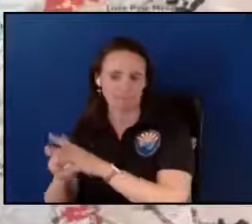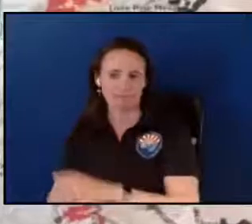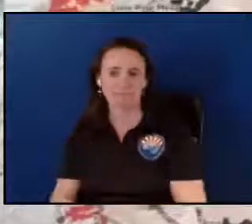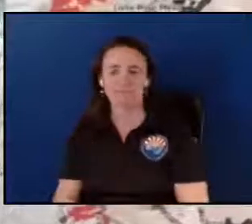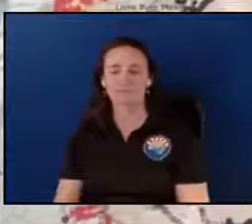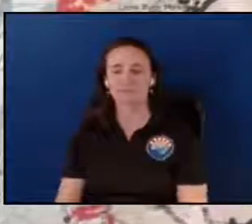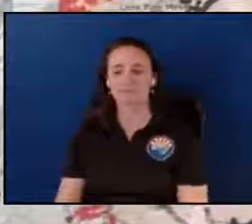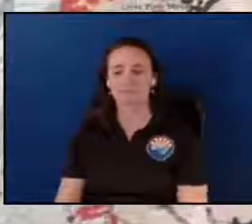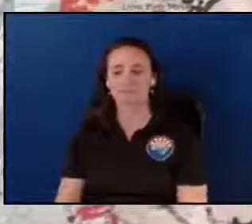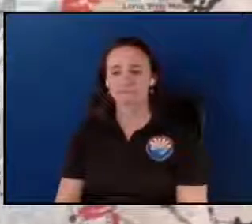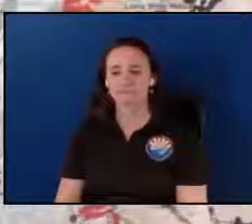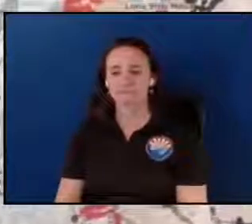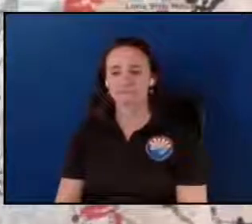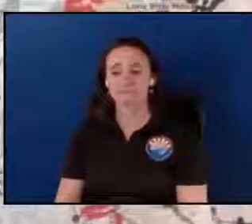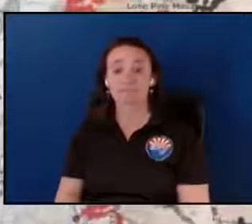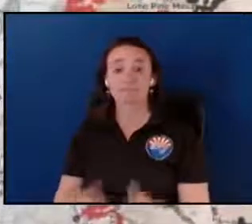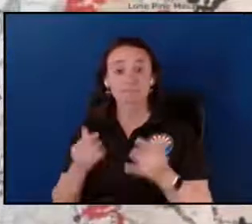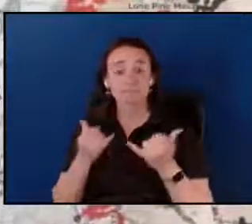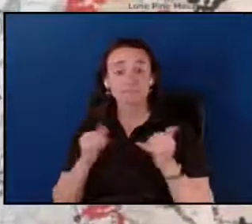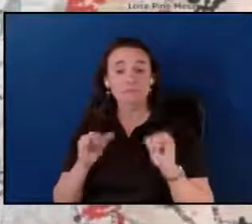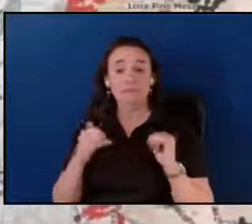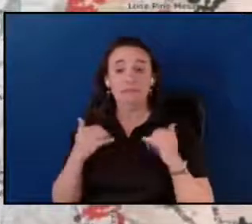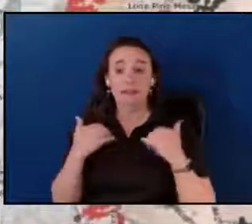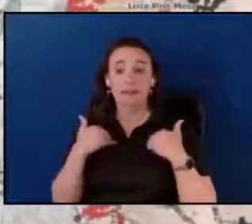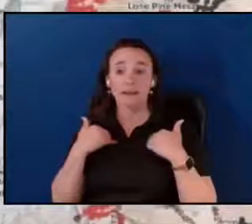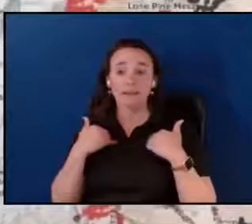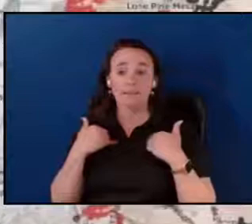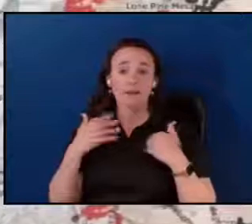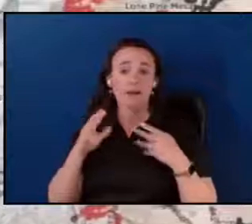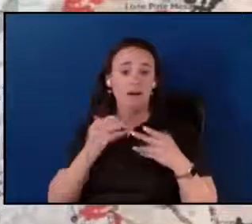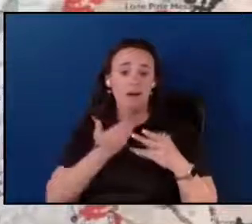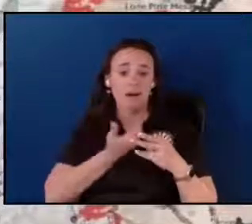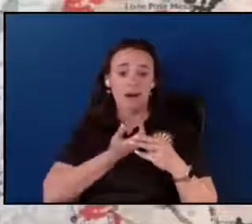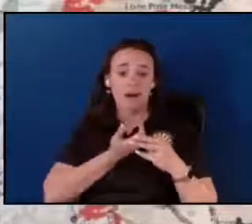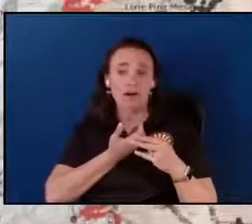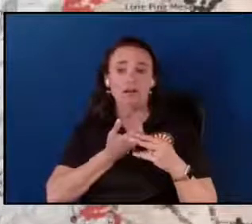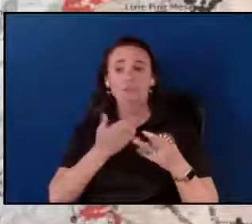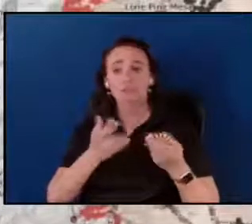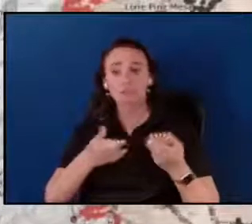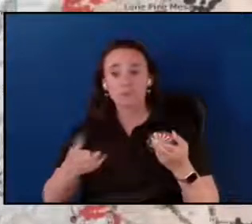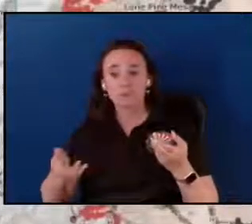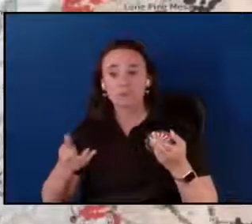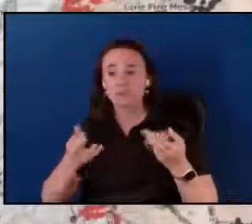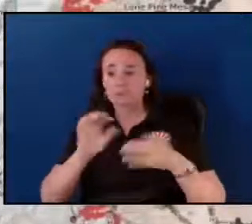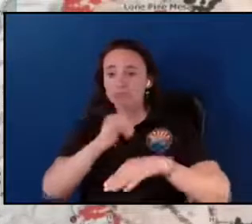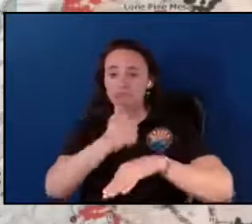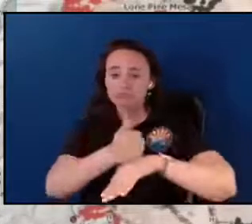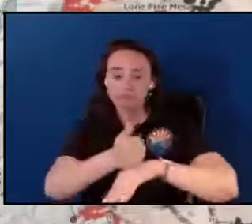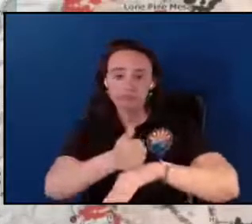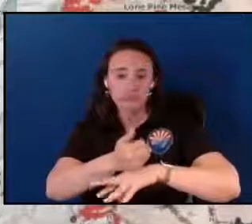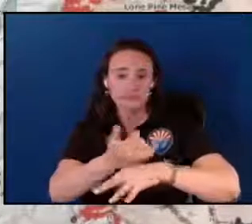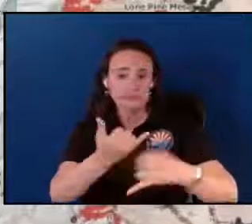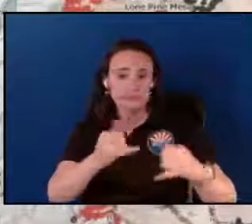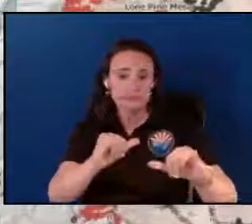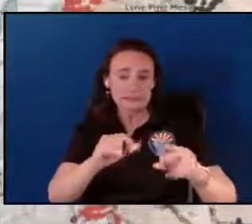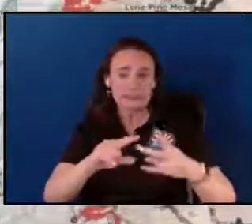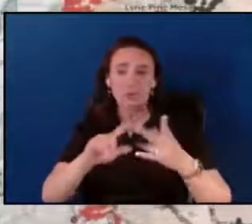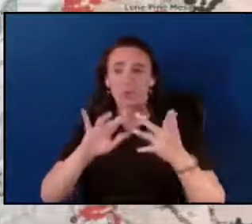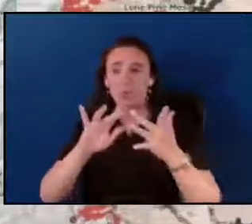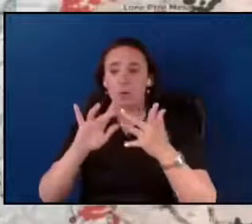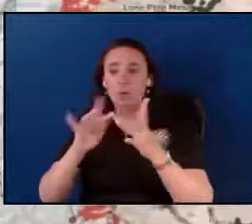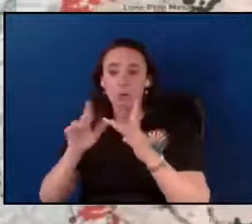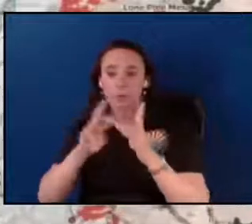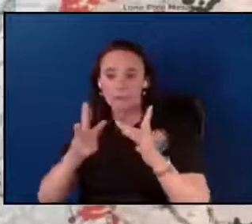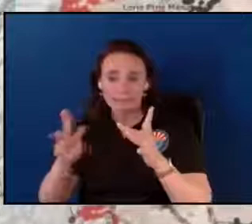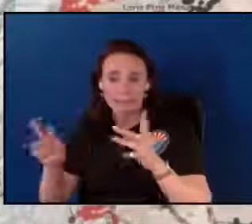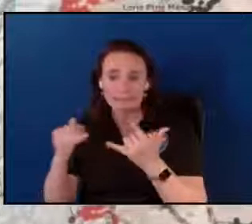you know, we still have all of our resources in place, and we also have our website that continues to be updated with all the newest releases, all the newest information. That's